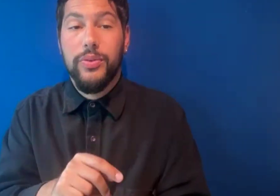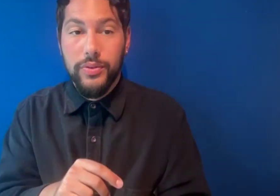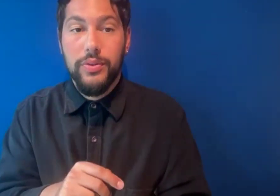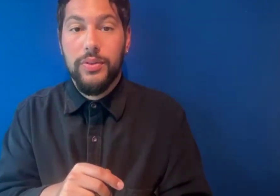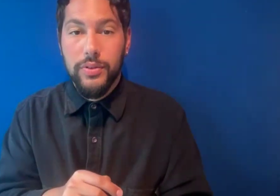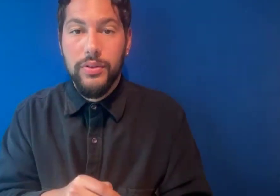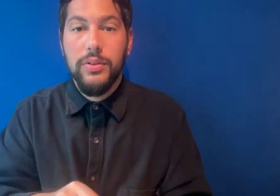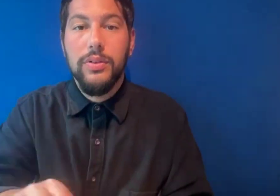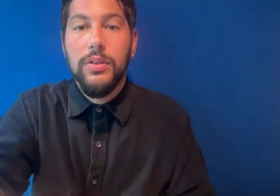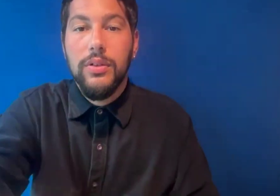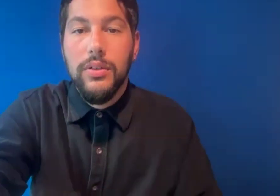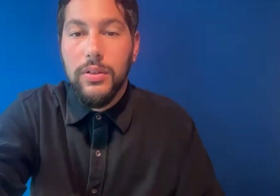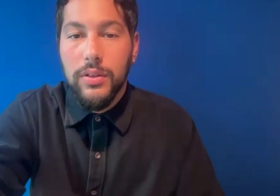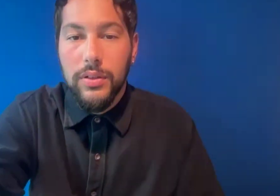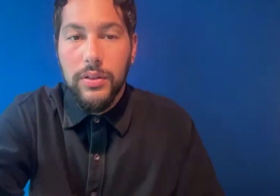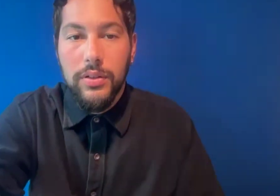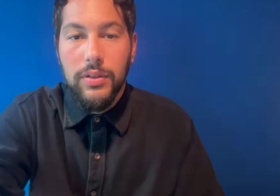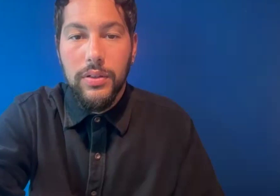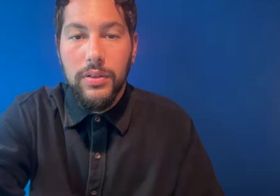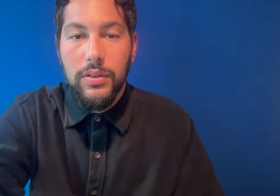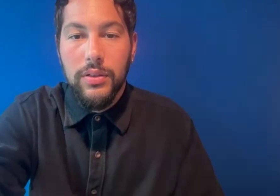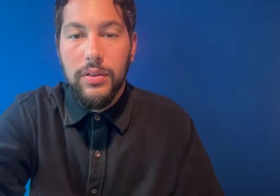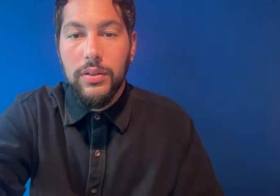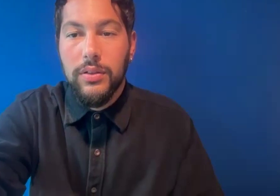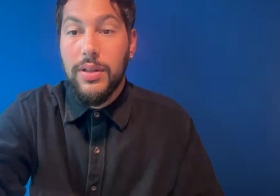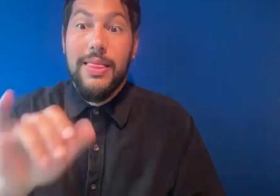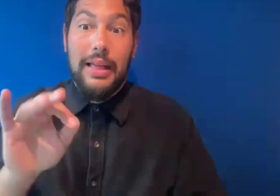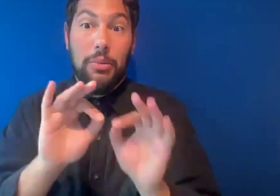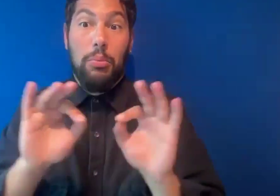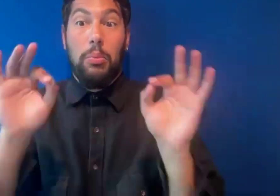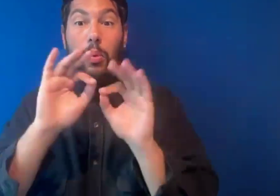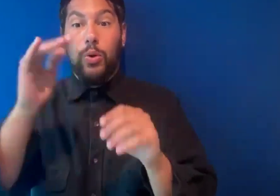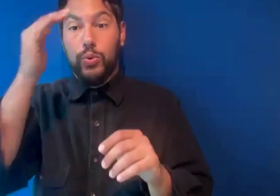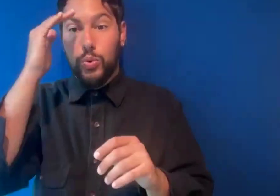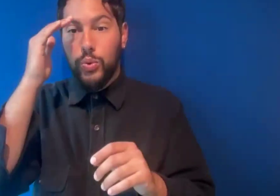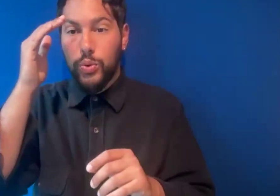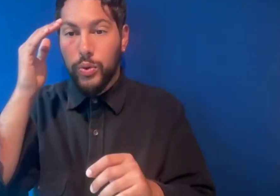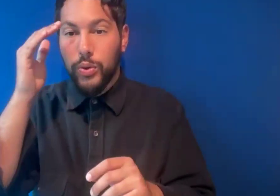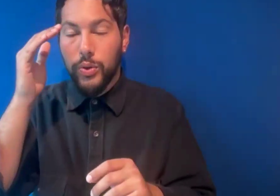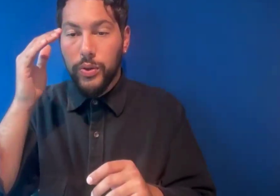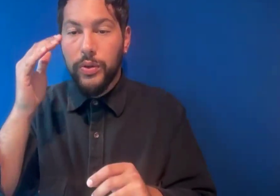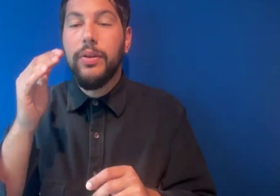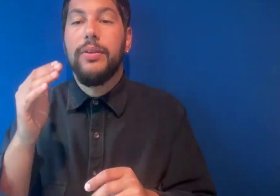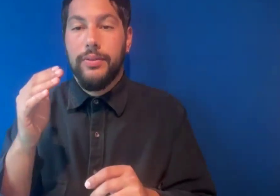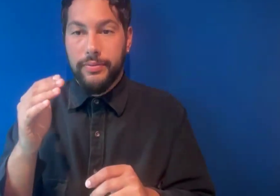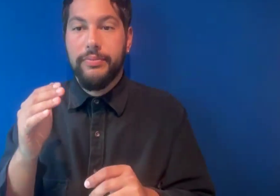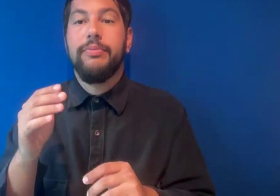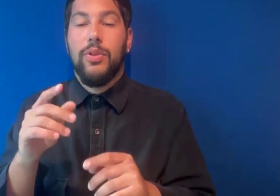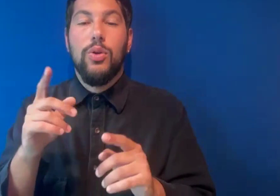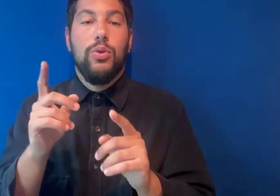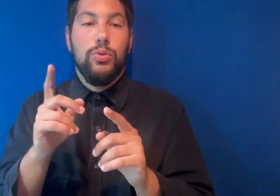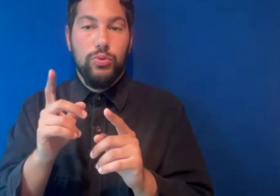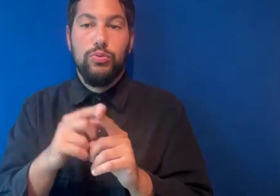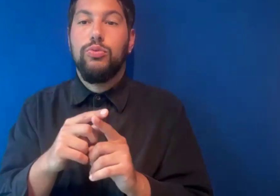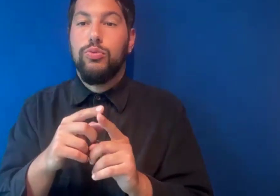Okay, so that's a very important detail. Right? This applies to people who are involved in exporting indirectly in this